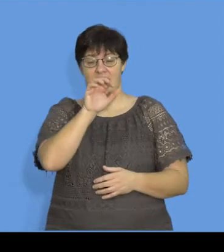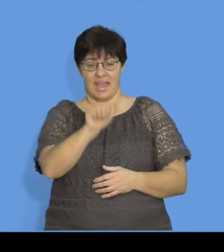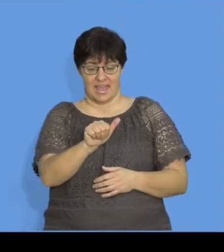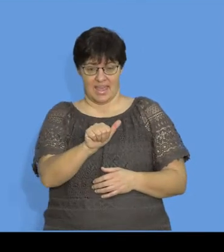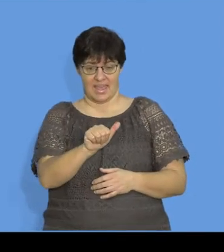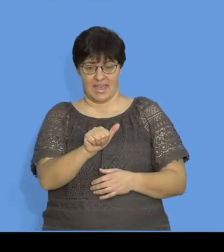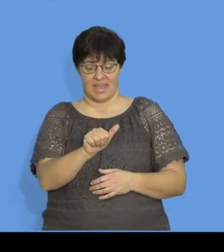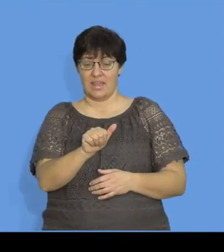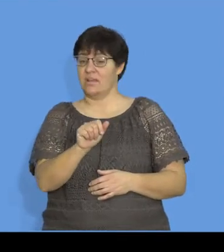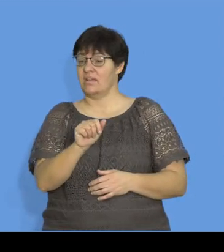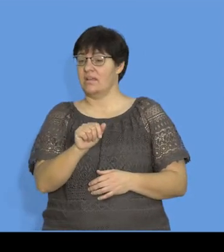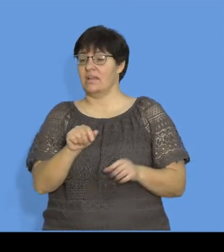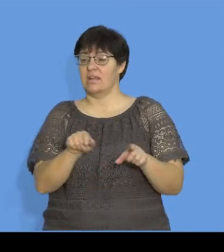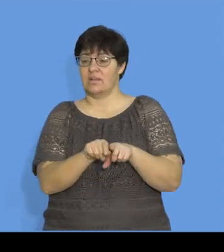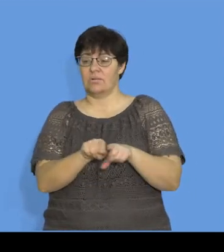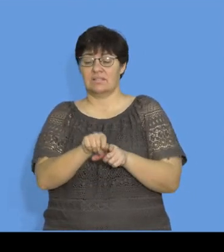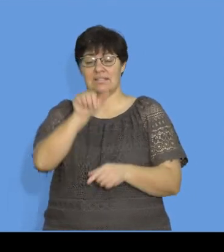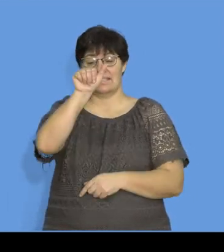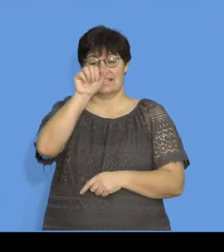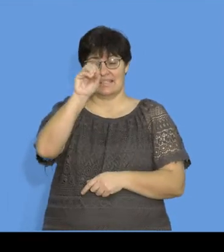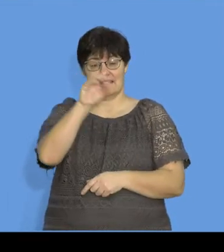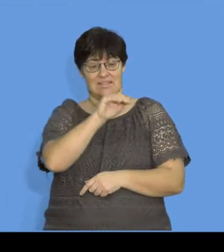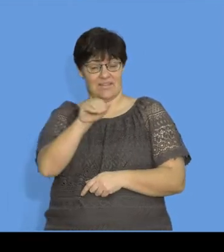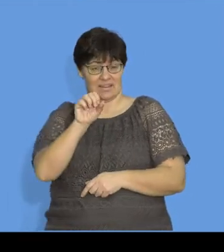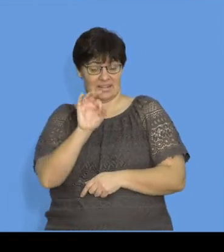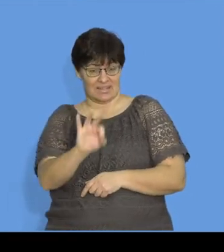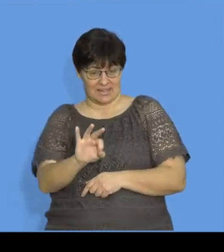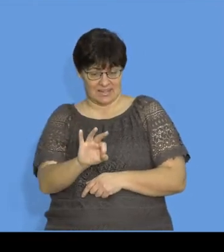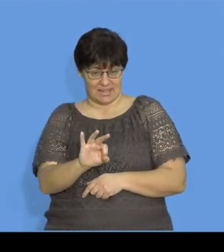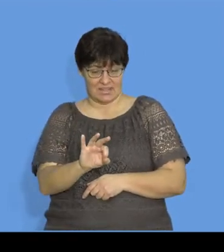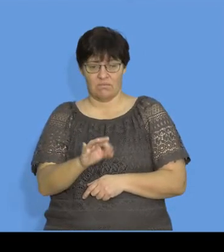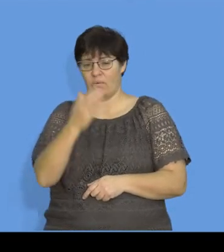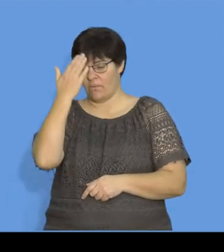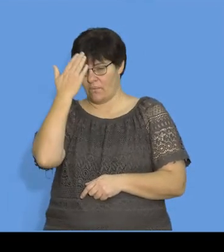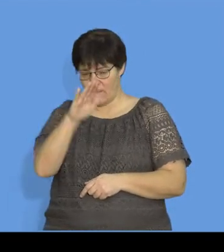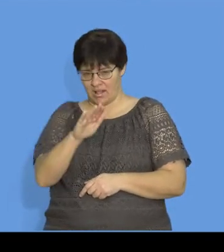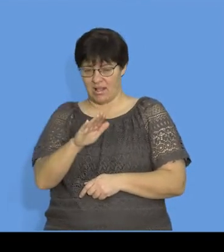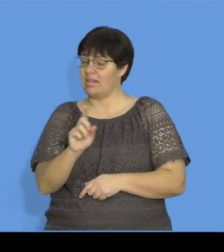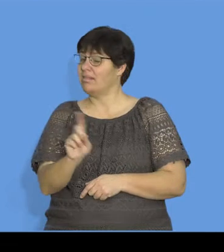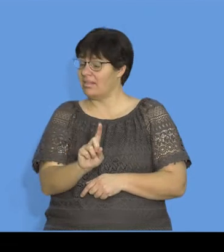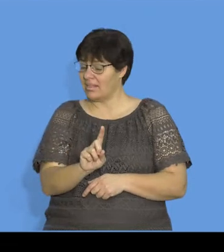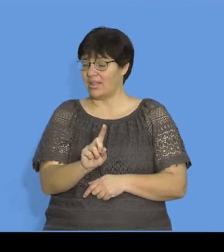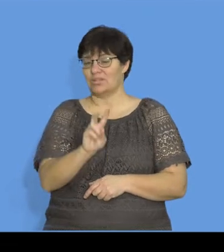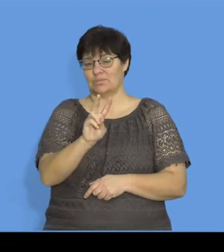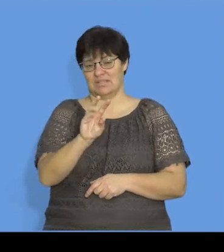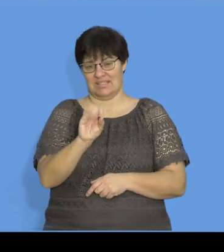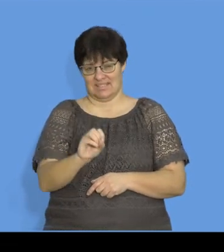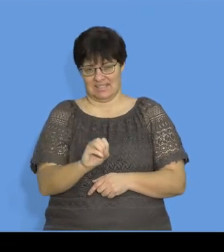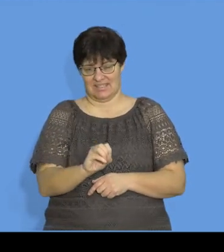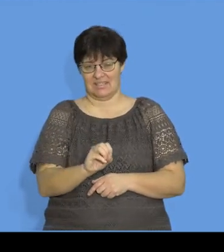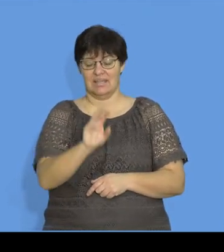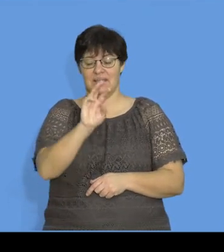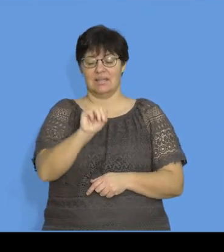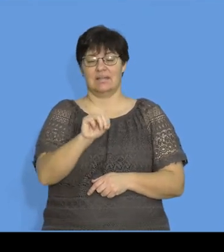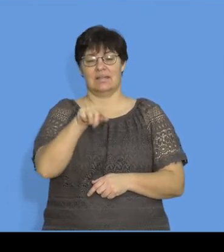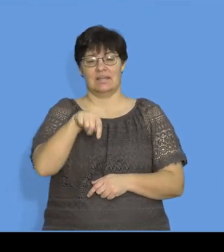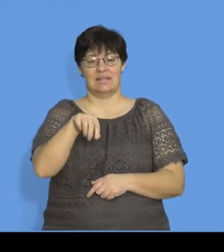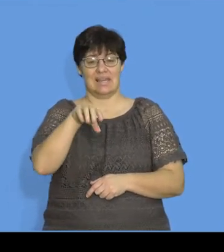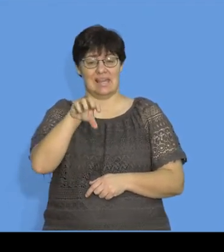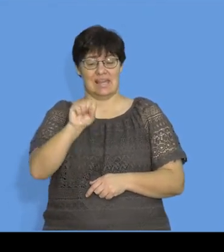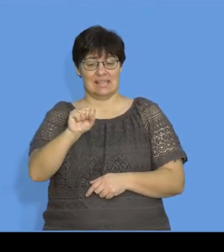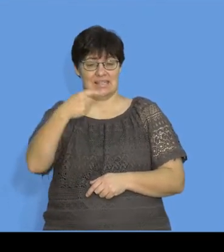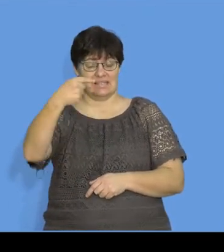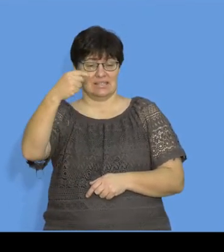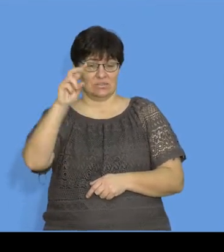is 60 divided by 3, which we know is 20, and it's going to be 20 meters